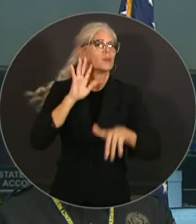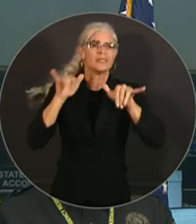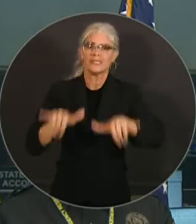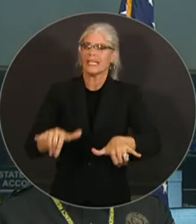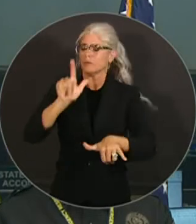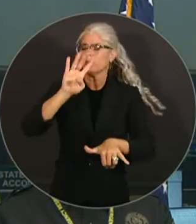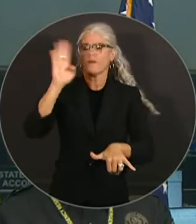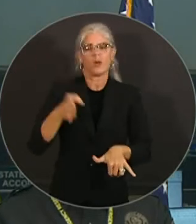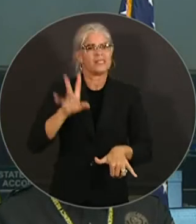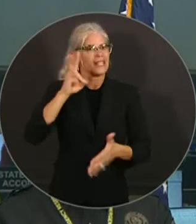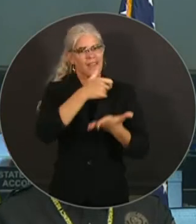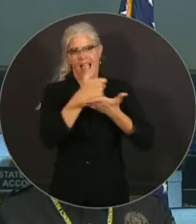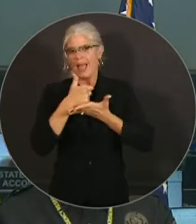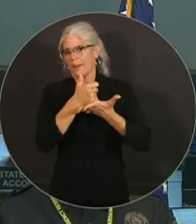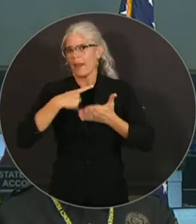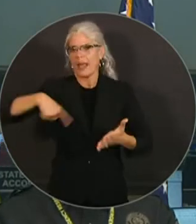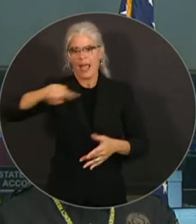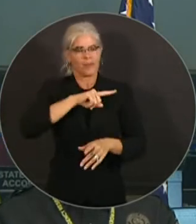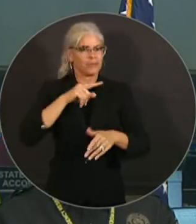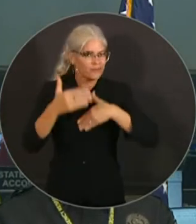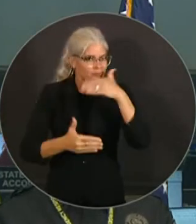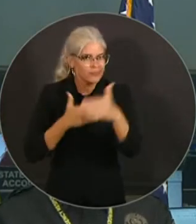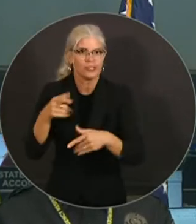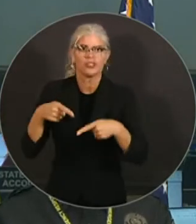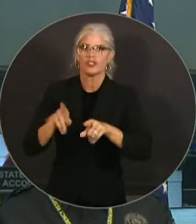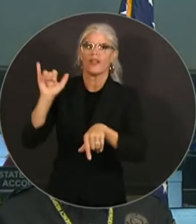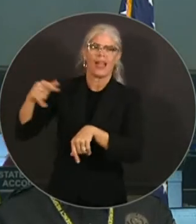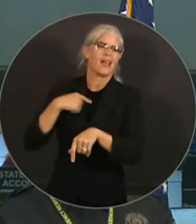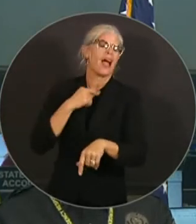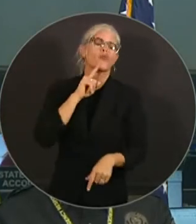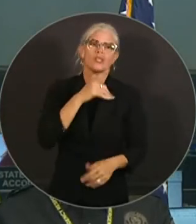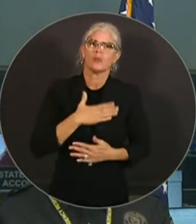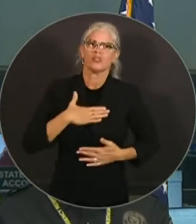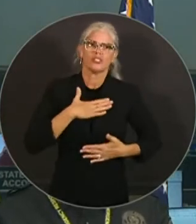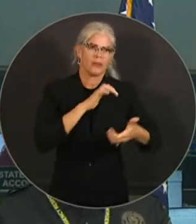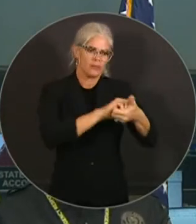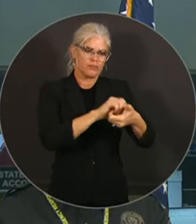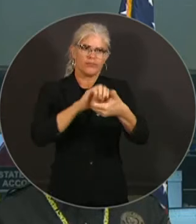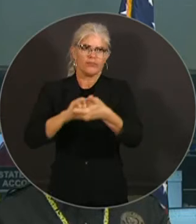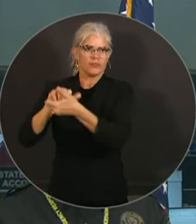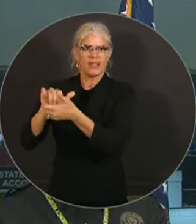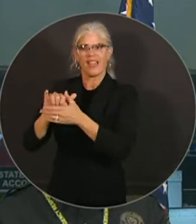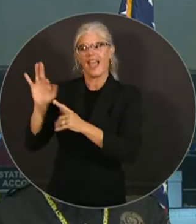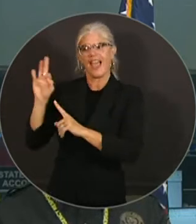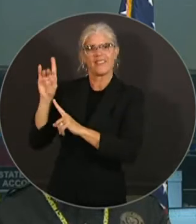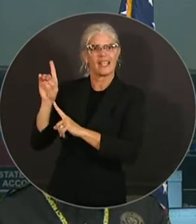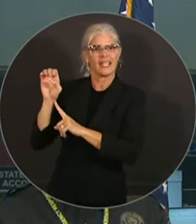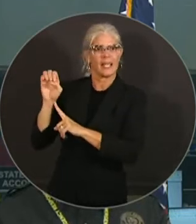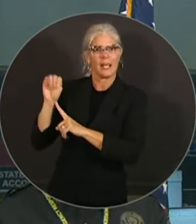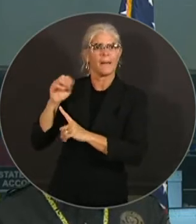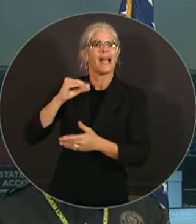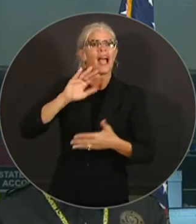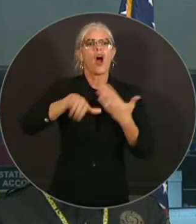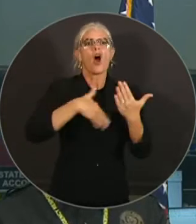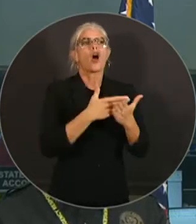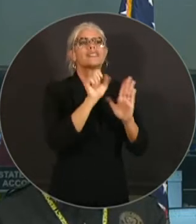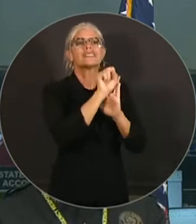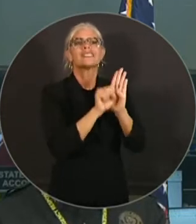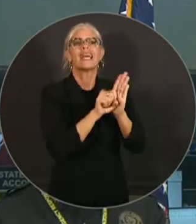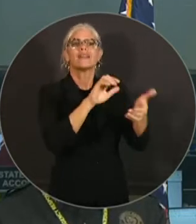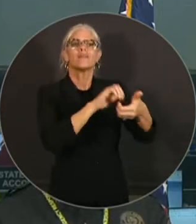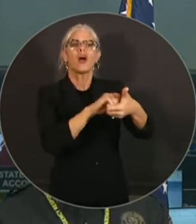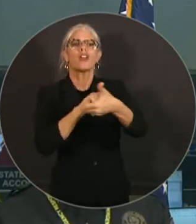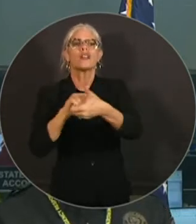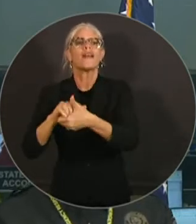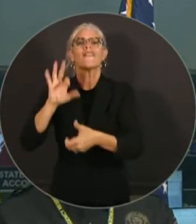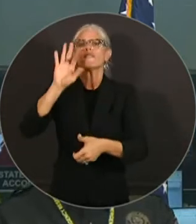and respond to this event. Really appreciate the partnership with the Division of Emergency Management, all of our state partners, and also Florida Highway